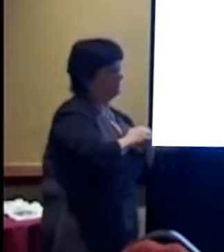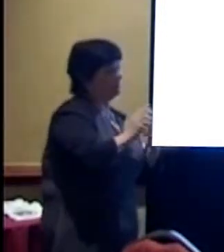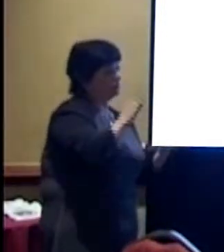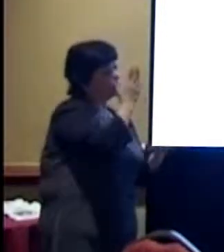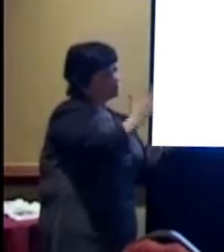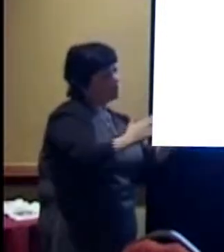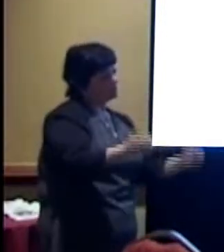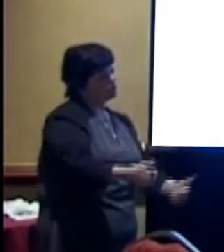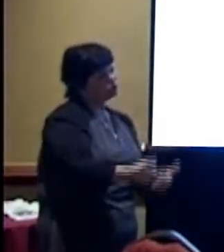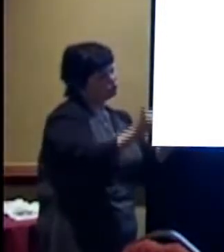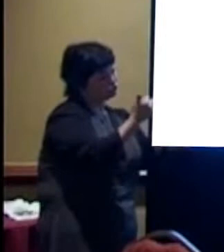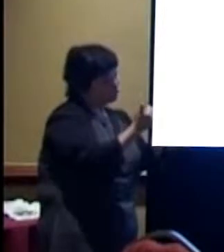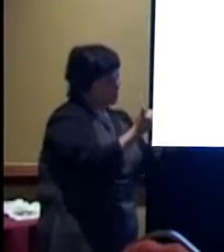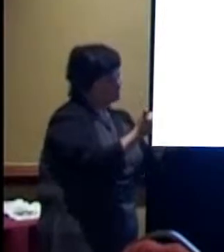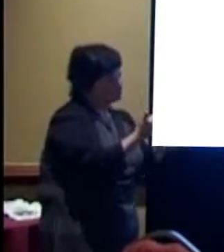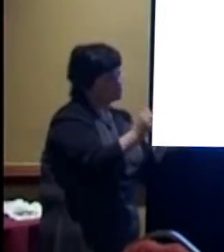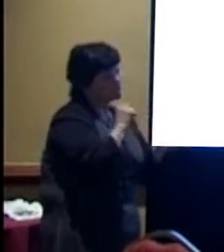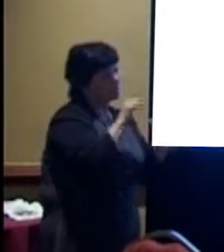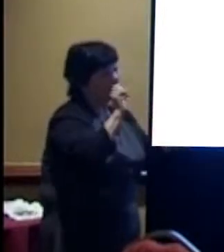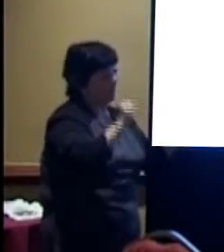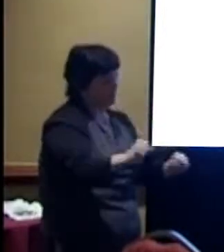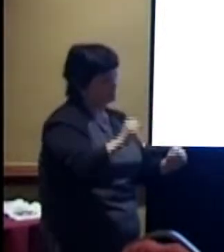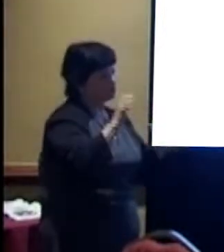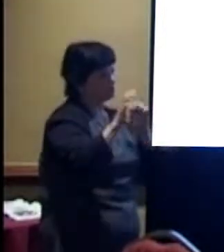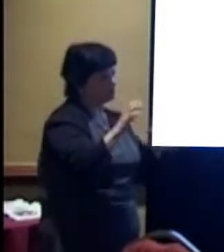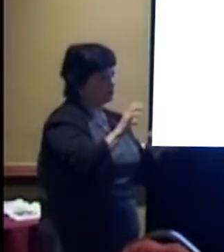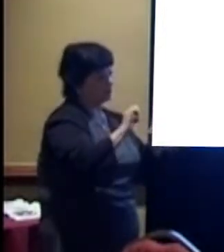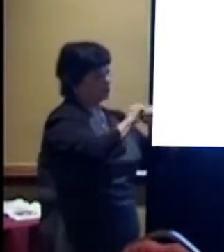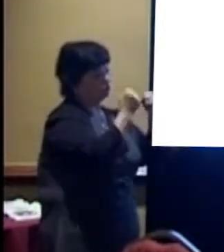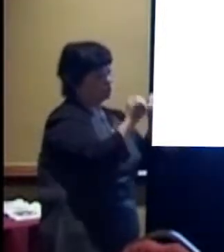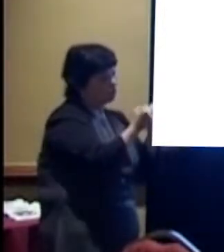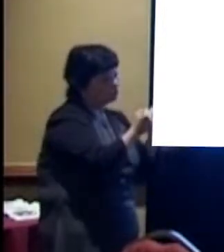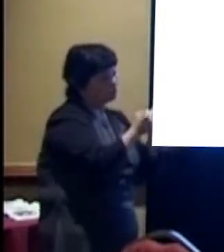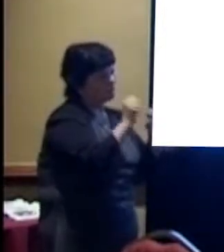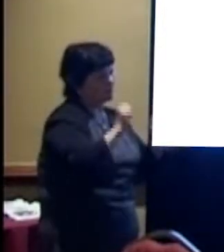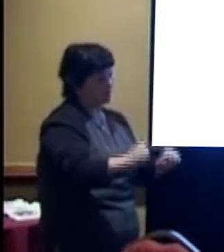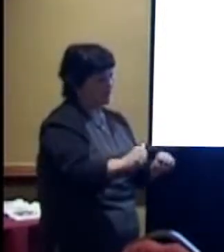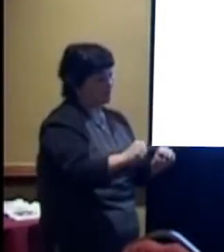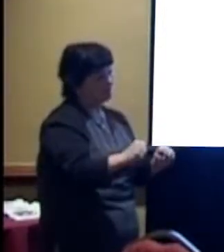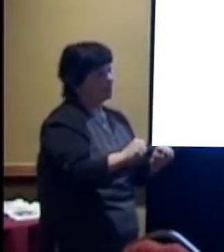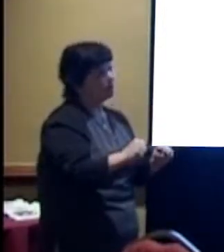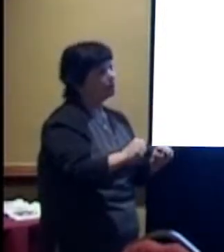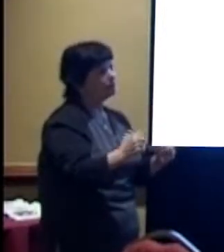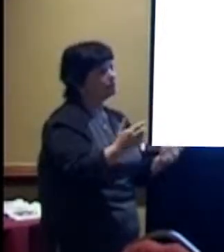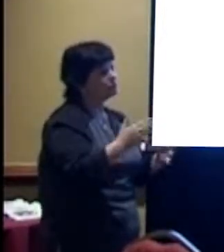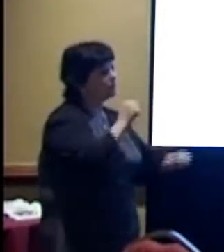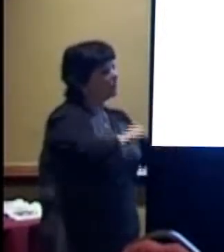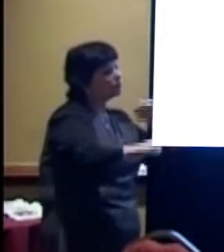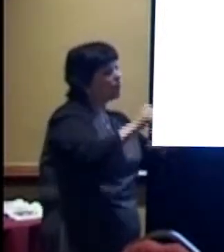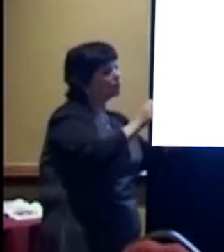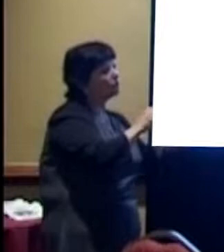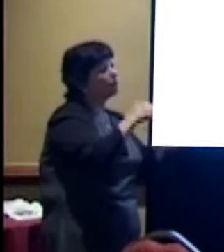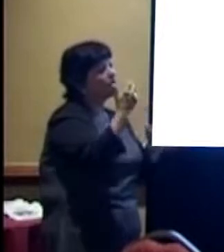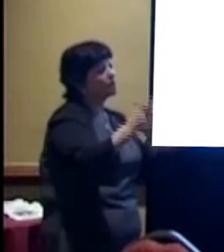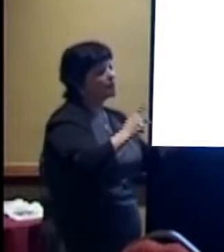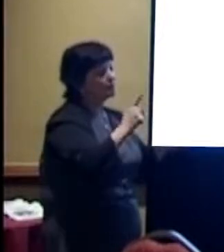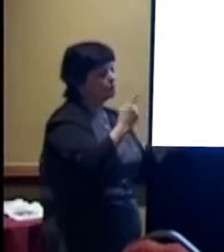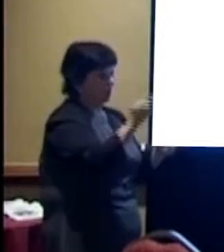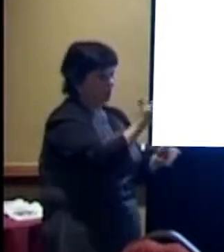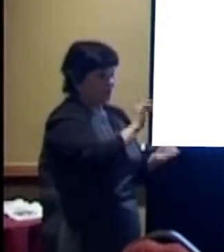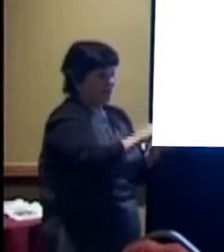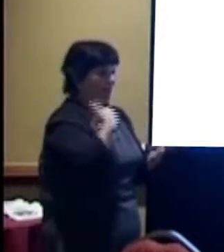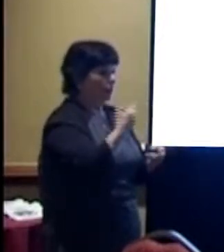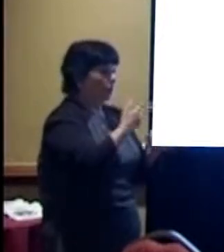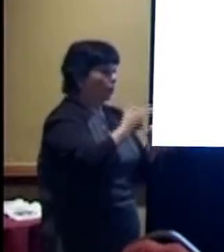some challenges in being able to communicate socially, to being able to interact with others. One thing that we